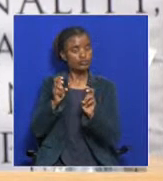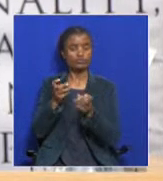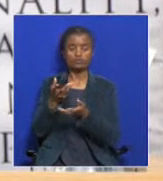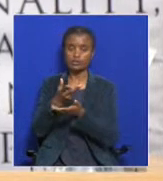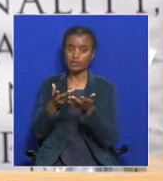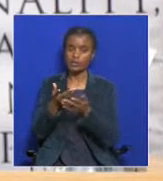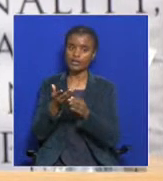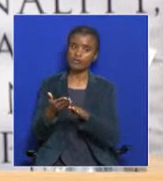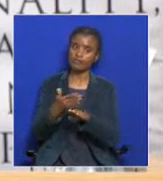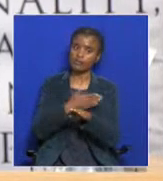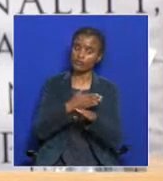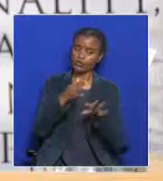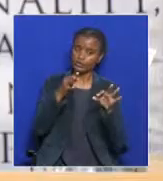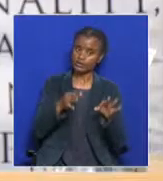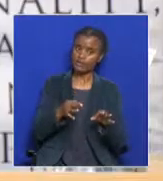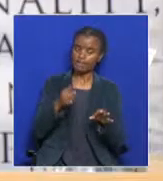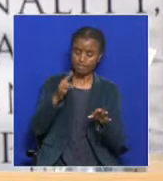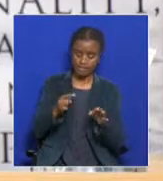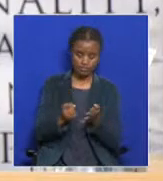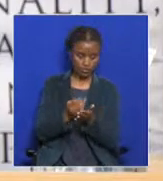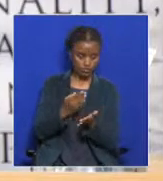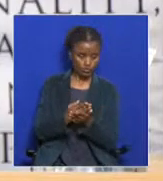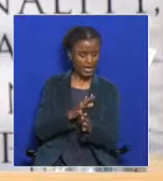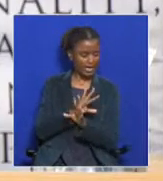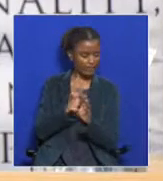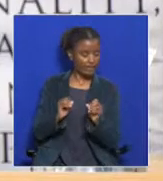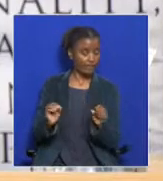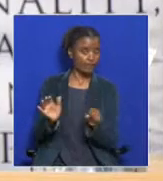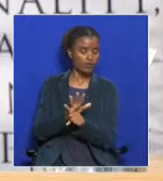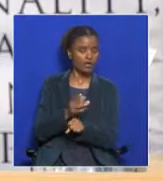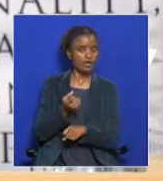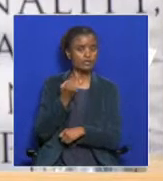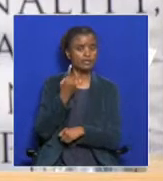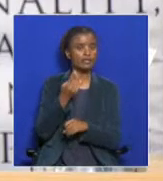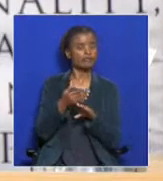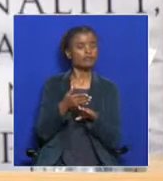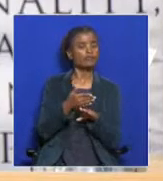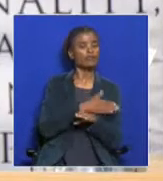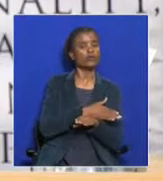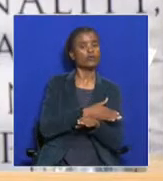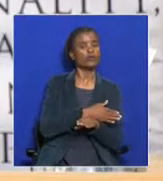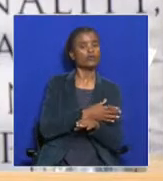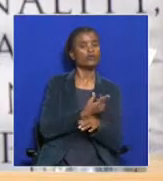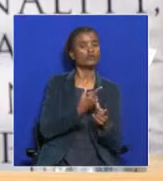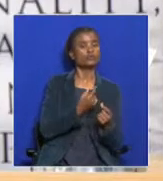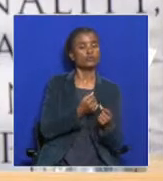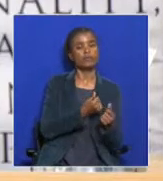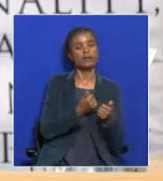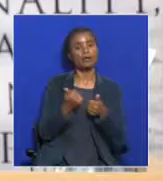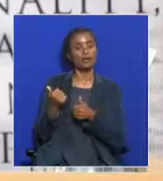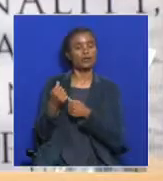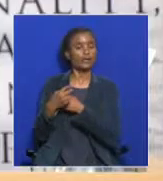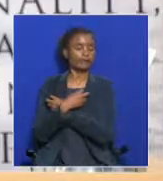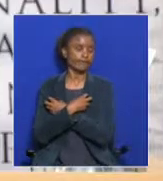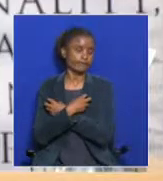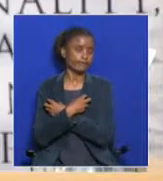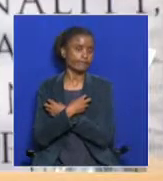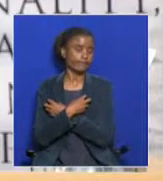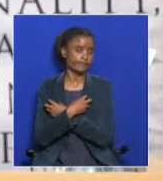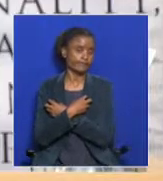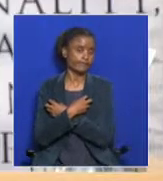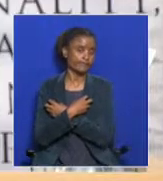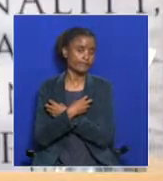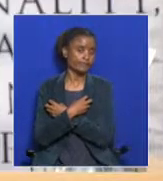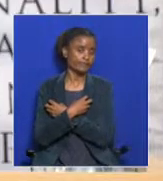satisfy yourself before you go back to being on leave. Yes. And my understanding of